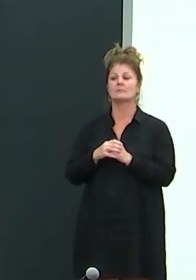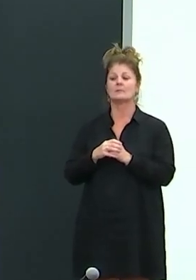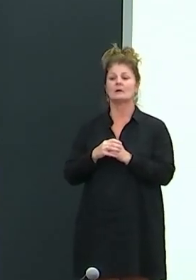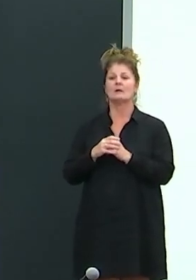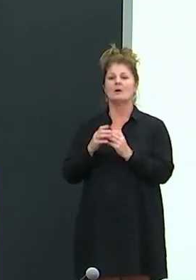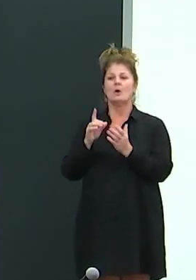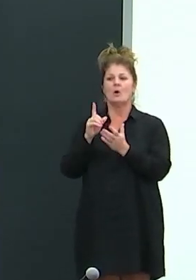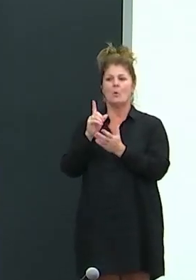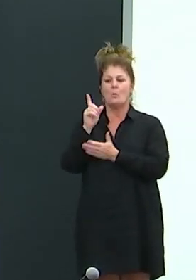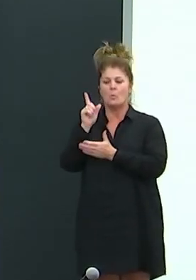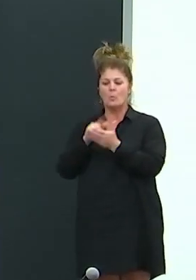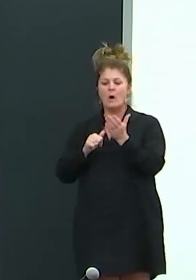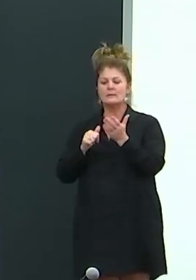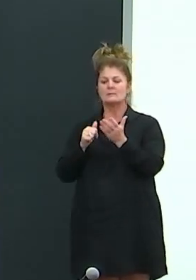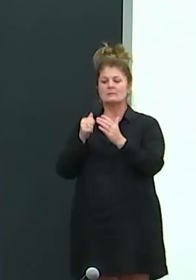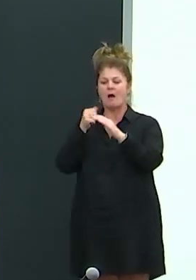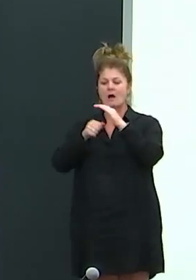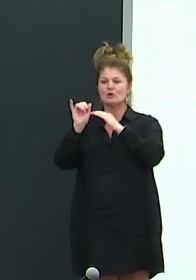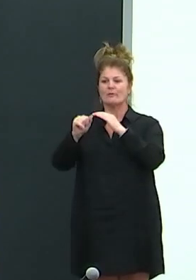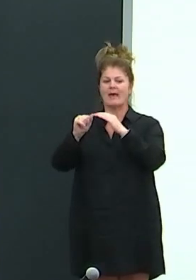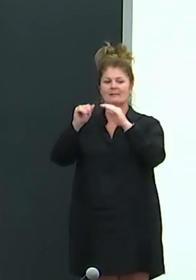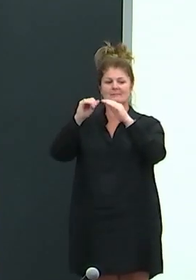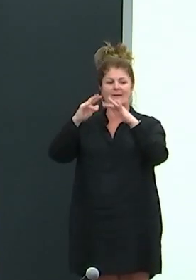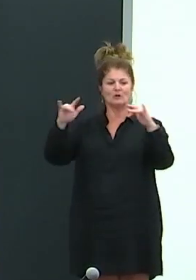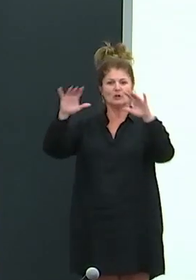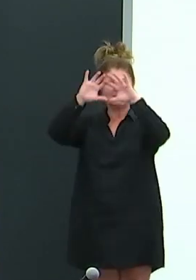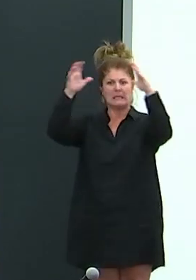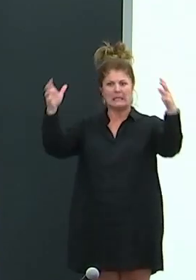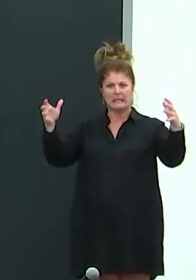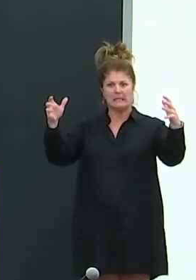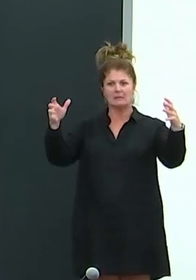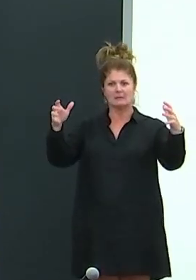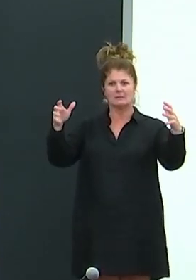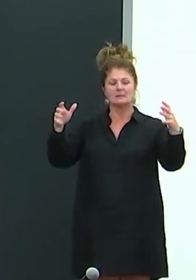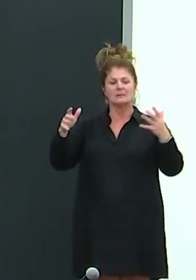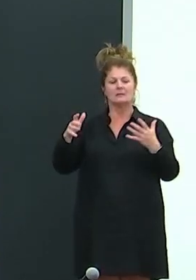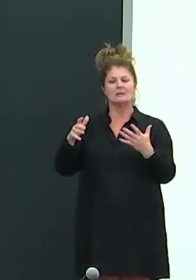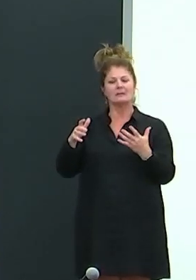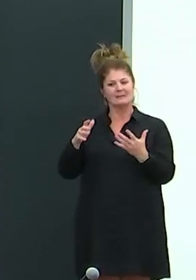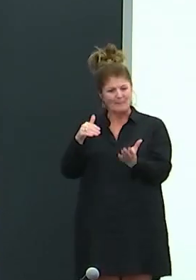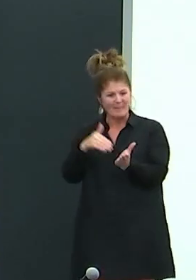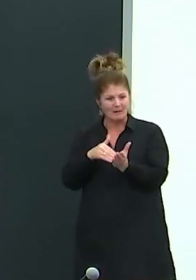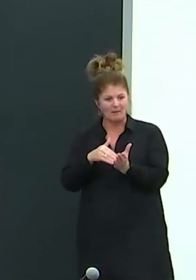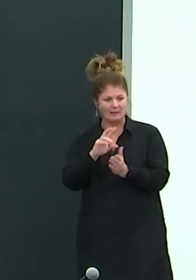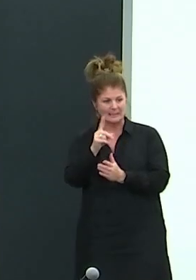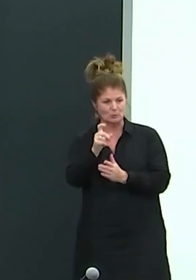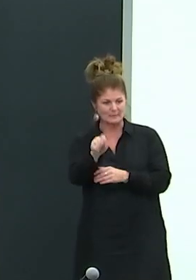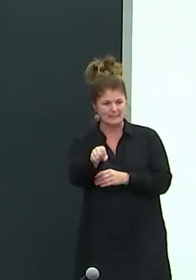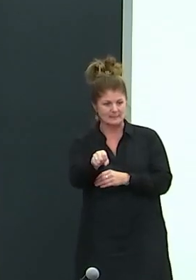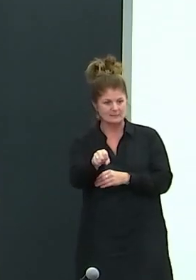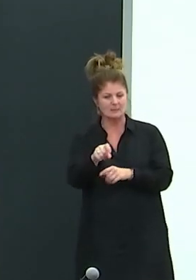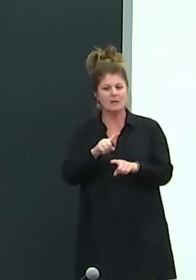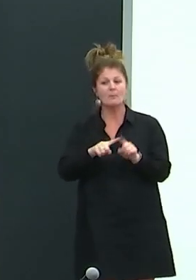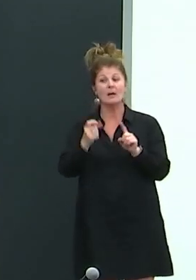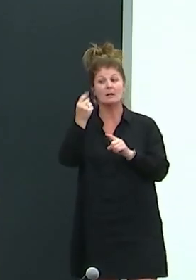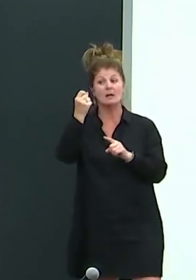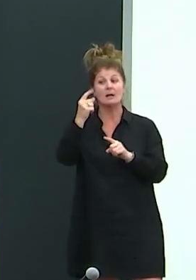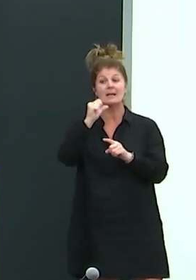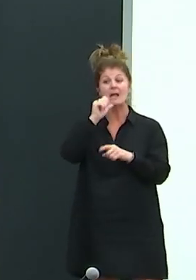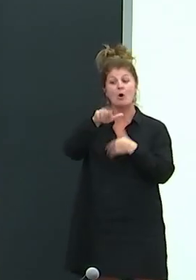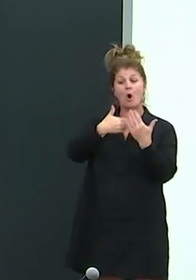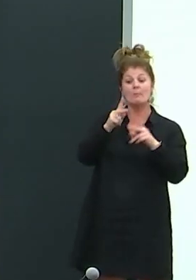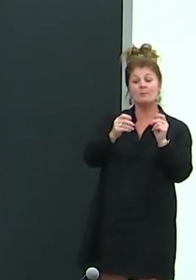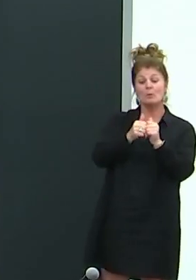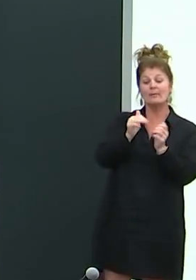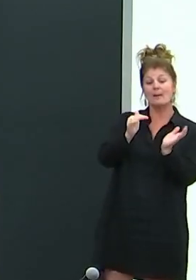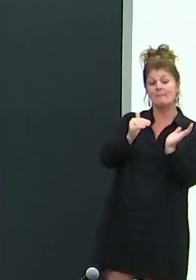umbrella, they are medical diagnoses. But it's important to note that not everyone with a medical diagnosis identifies